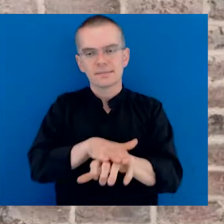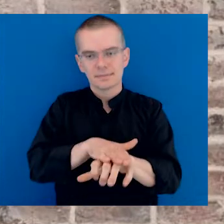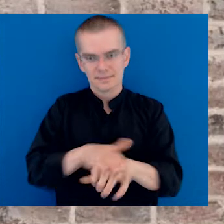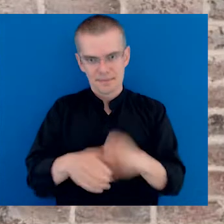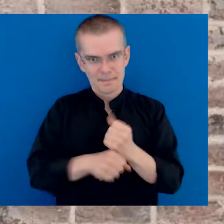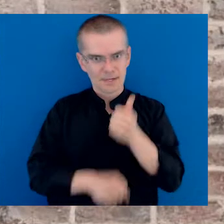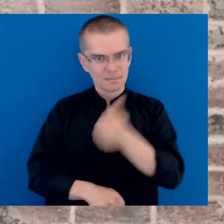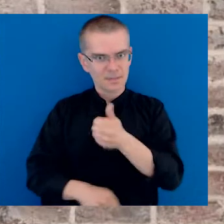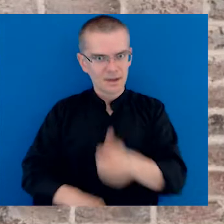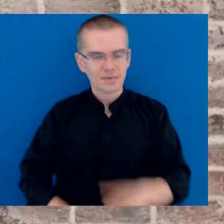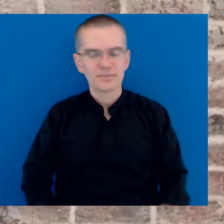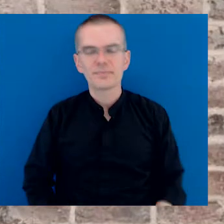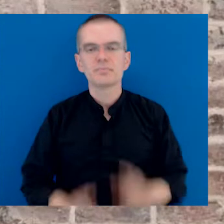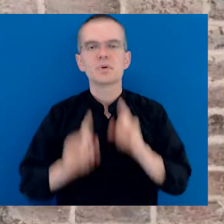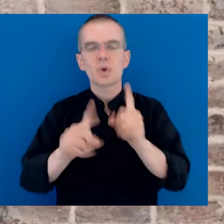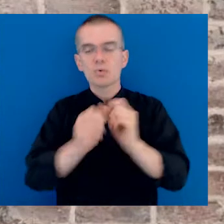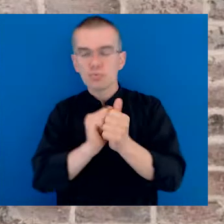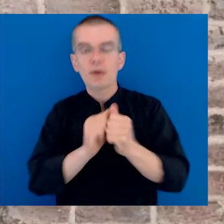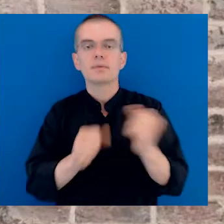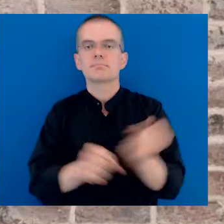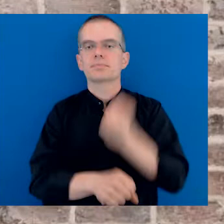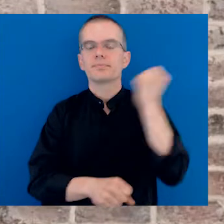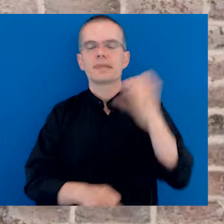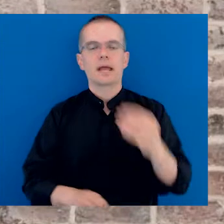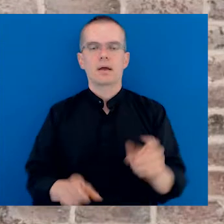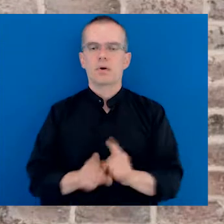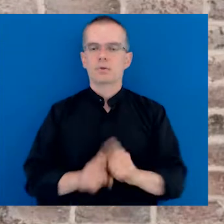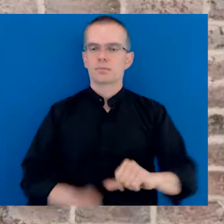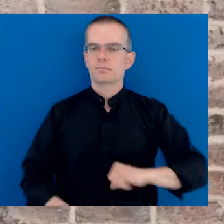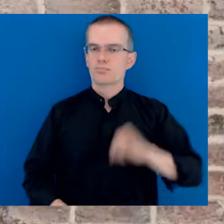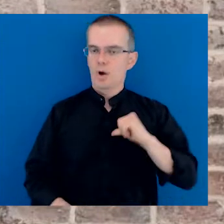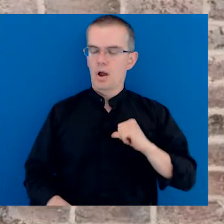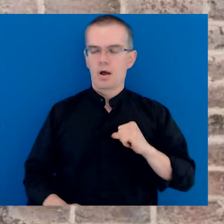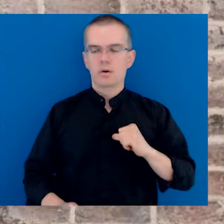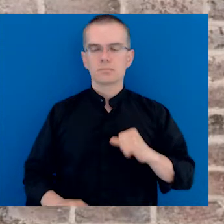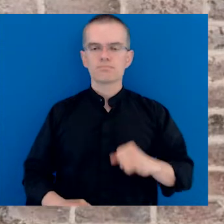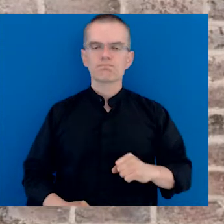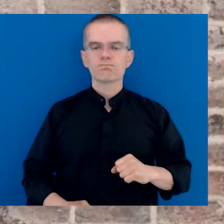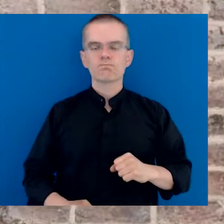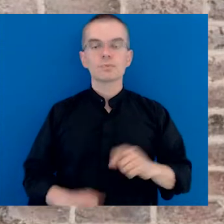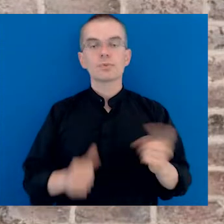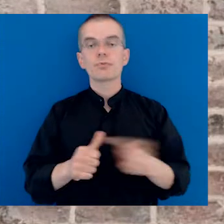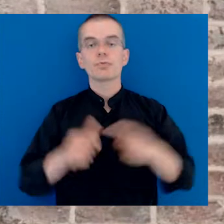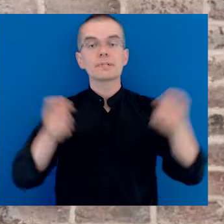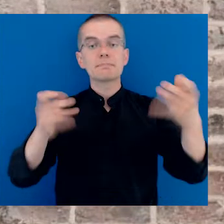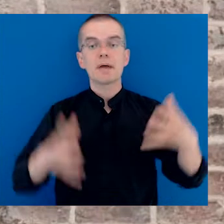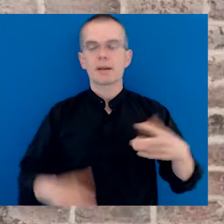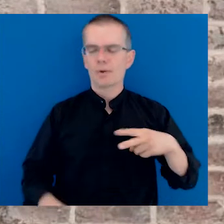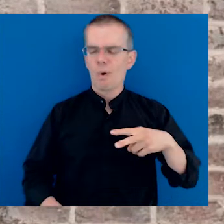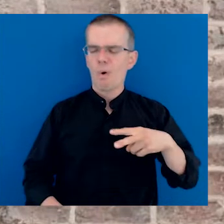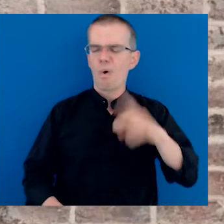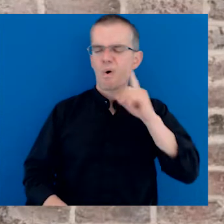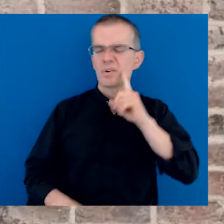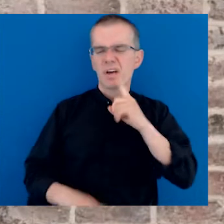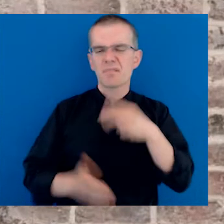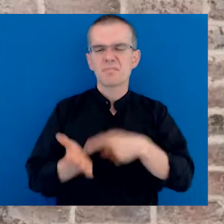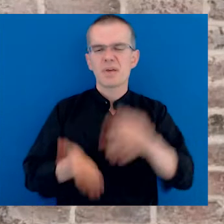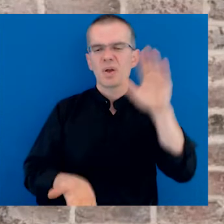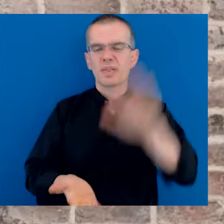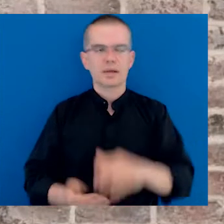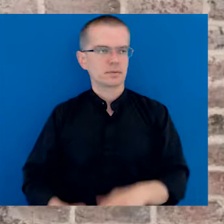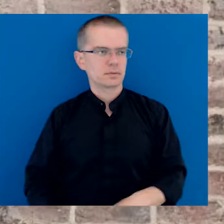also a very proud person, because when the first manager wanted to pay him less because he was deaf, he